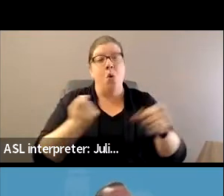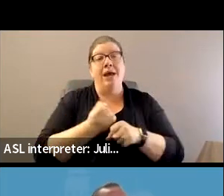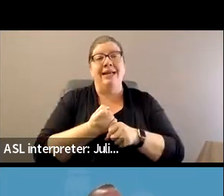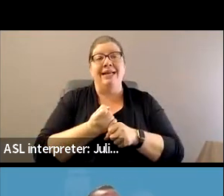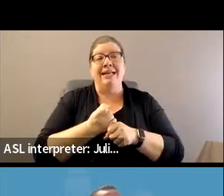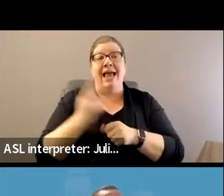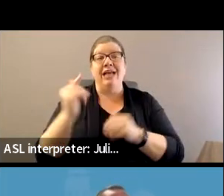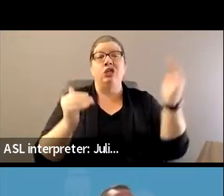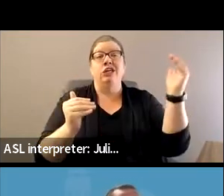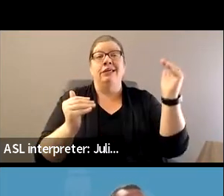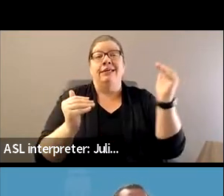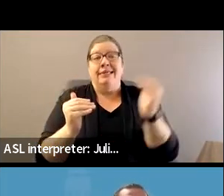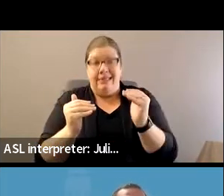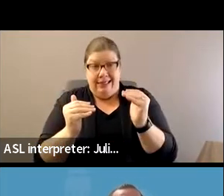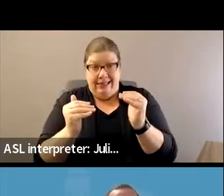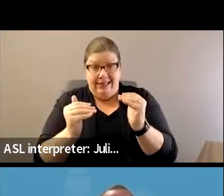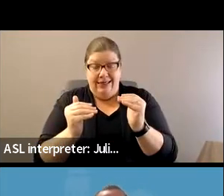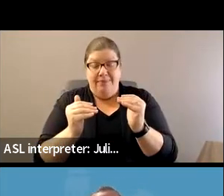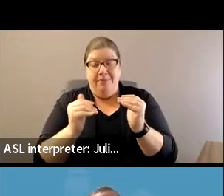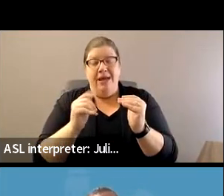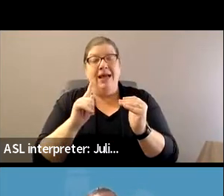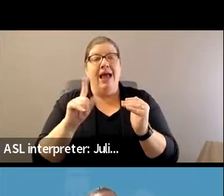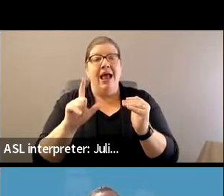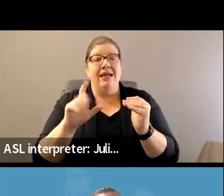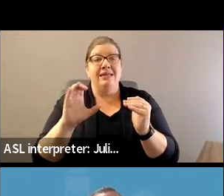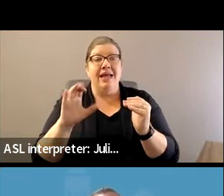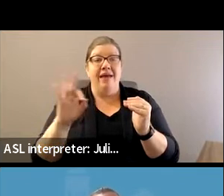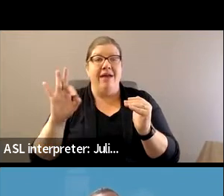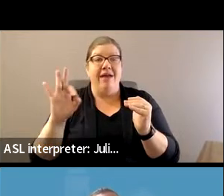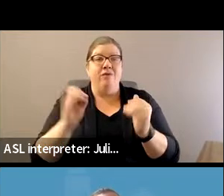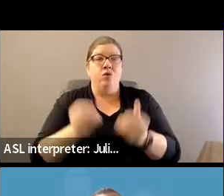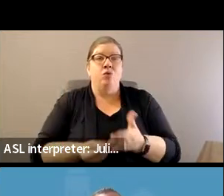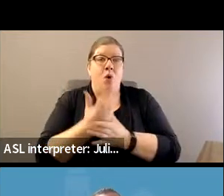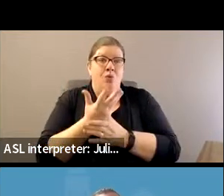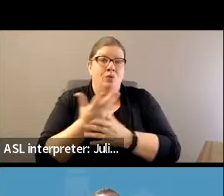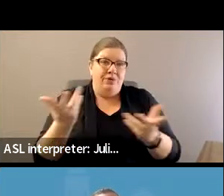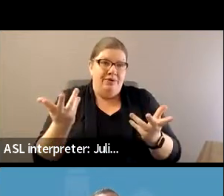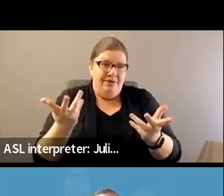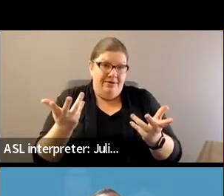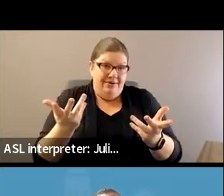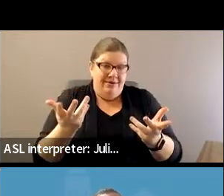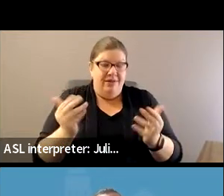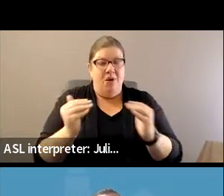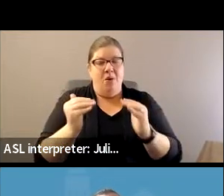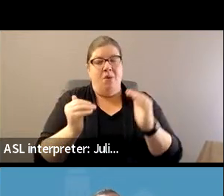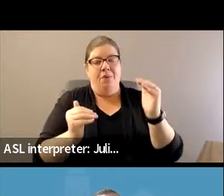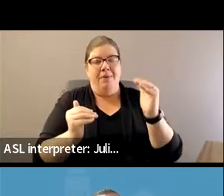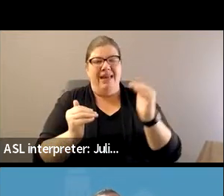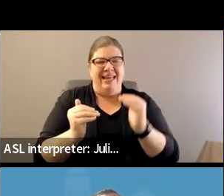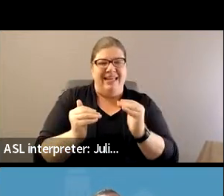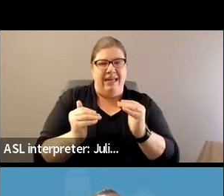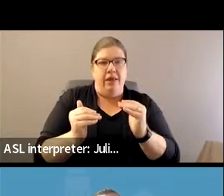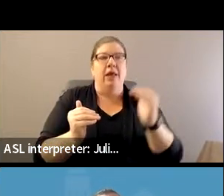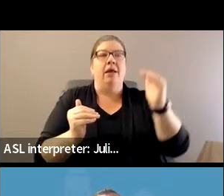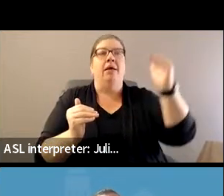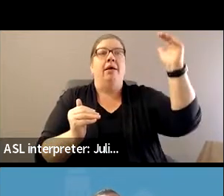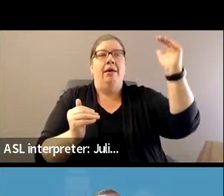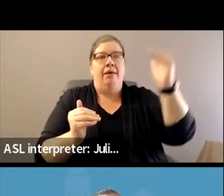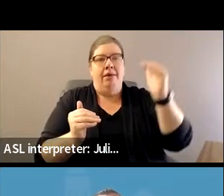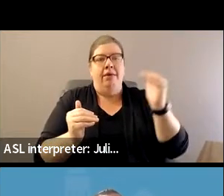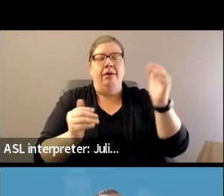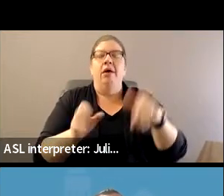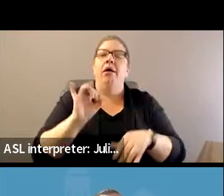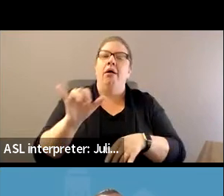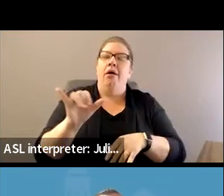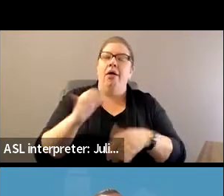get close because the LCFF grows. So we're just a little bit over by then. Great. Thank you for doing